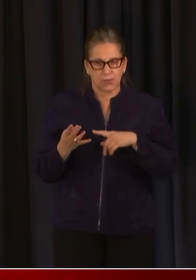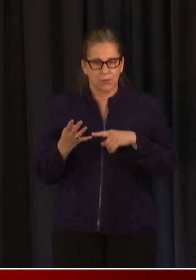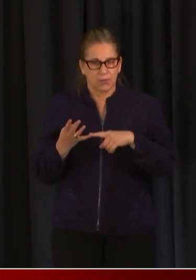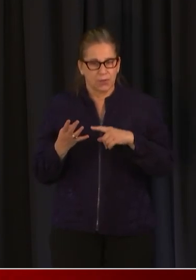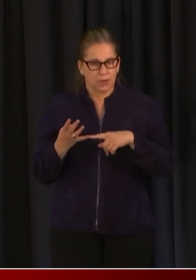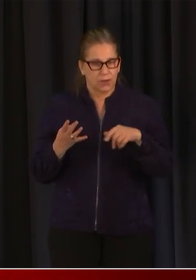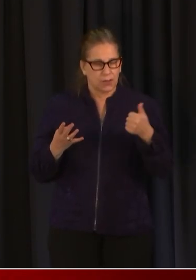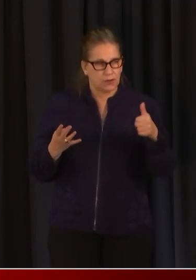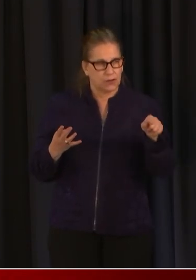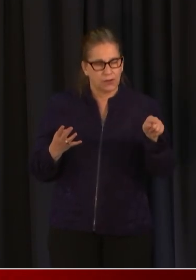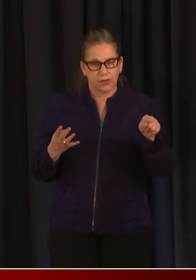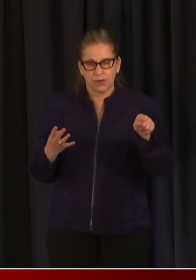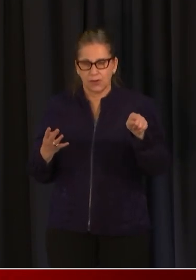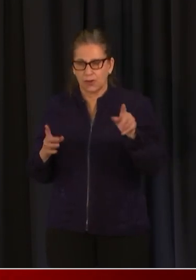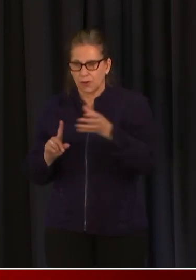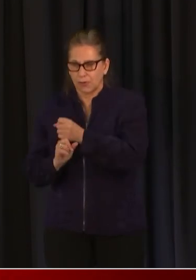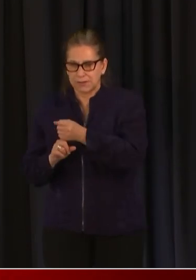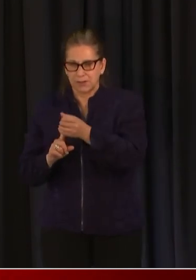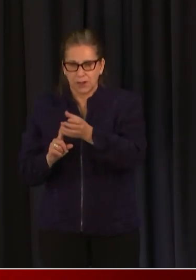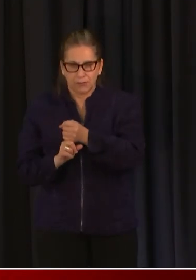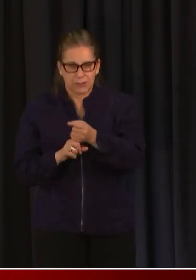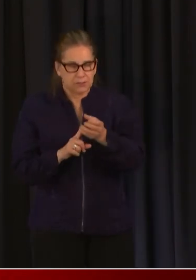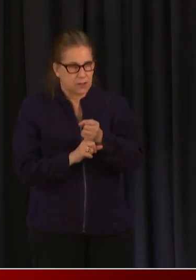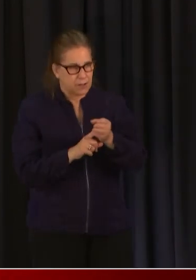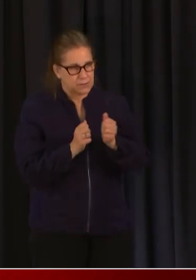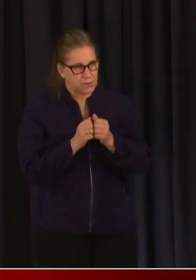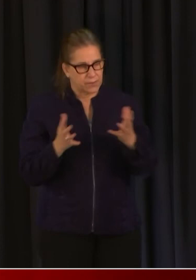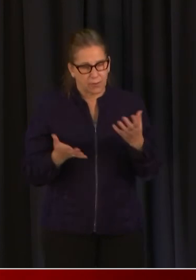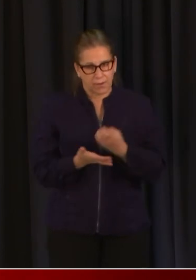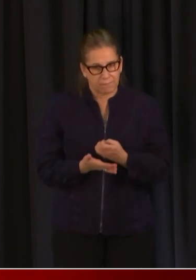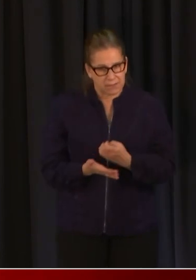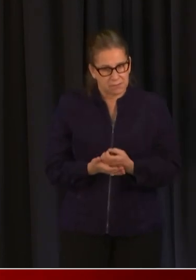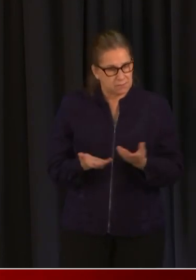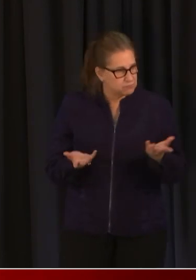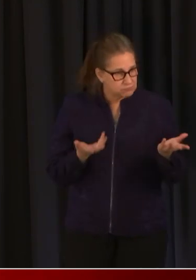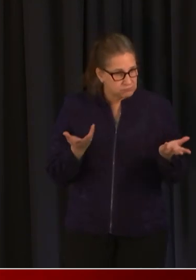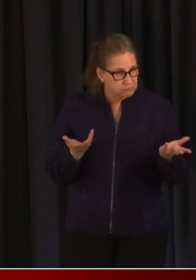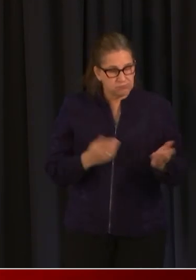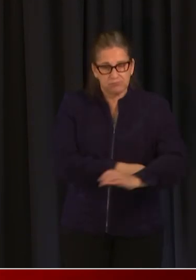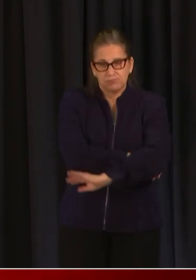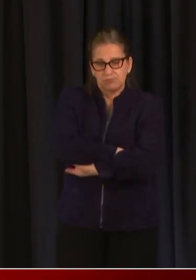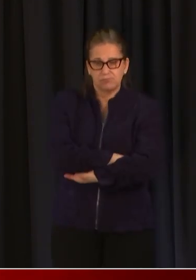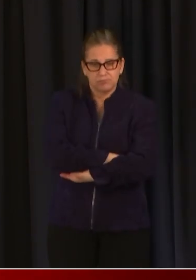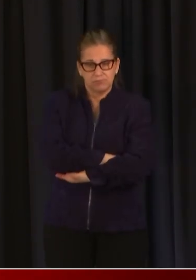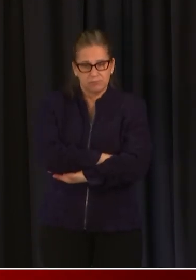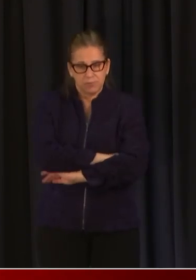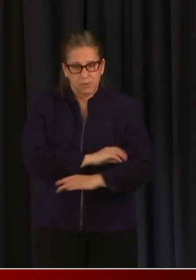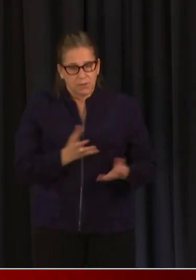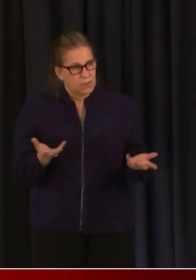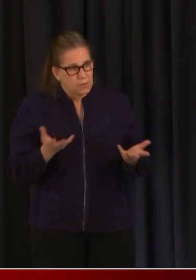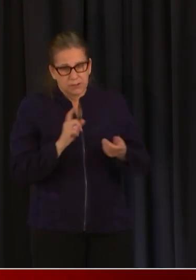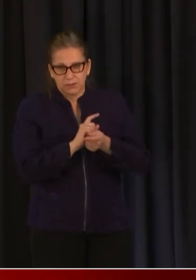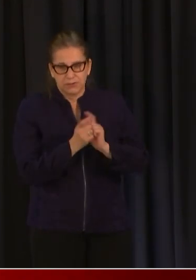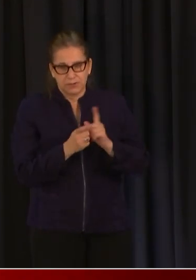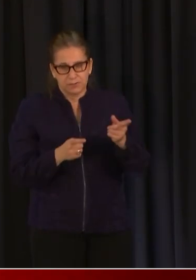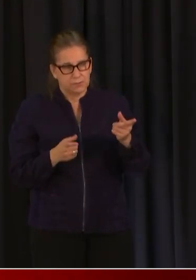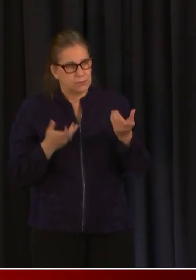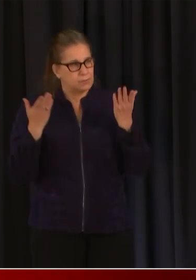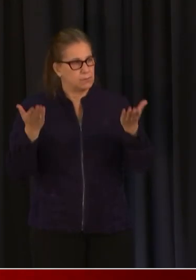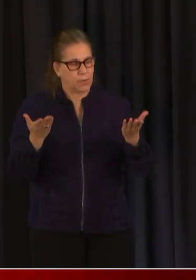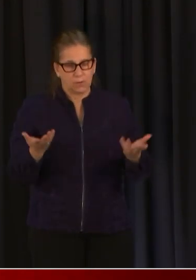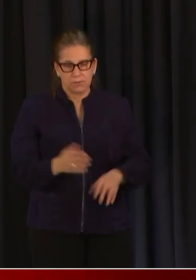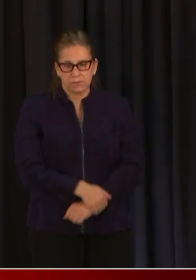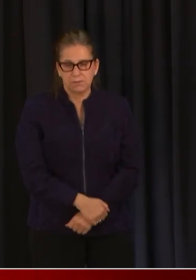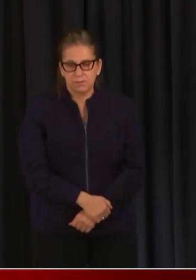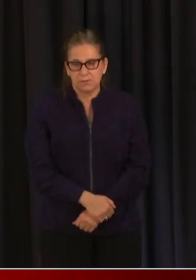large numbers of demonstrators without sufficient evidence that they perpetuated indestructive behavior. What changes are you proposing moving